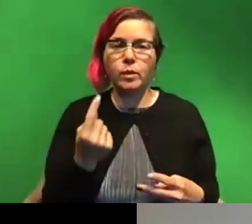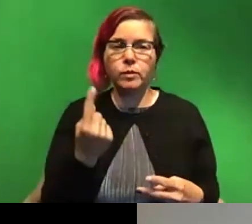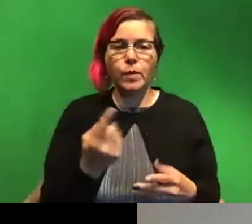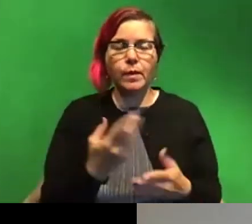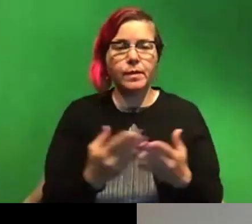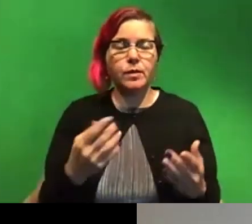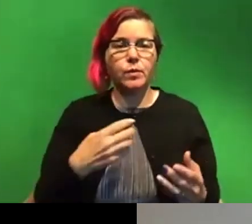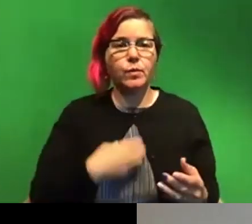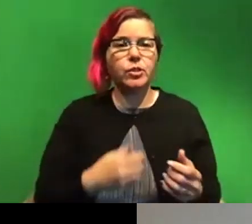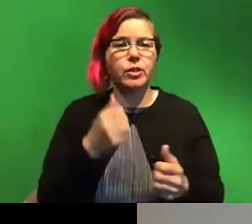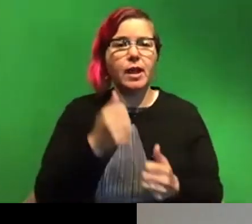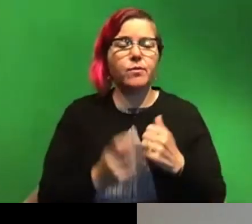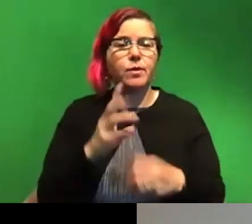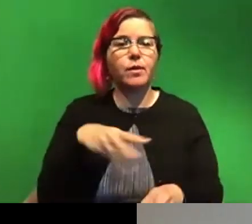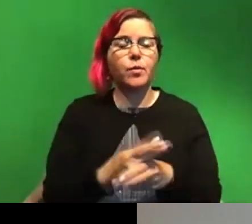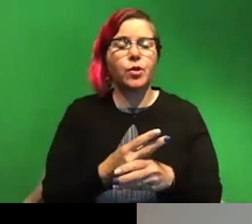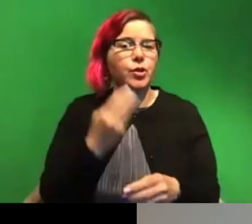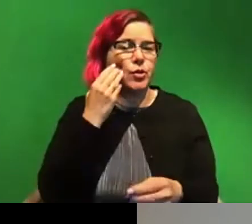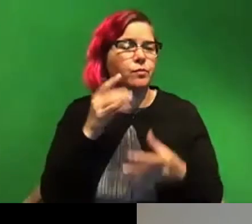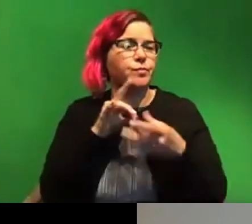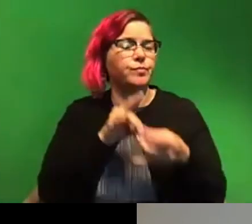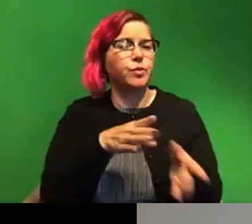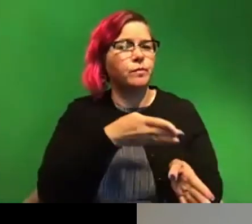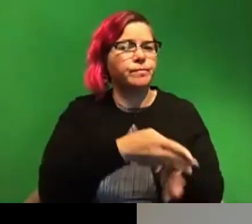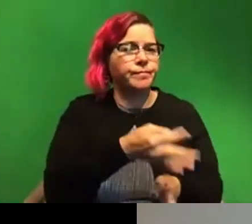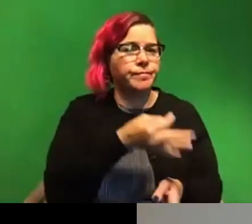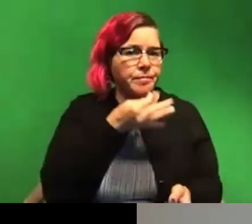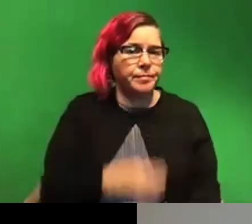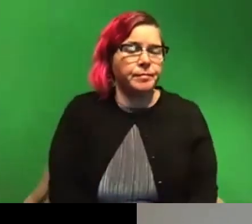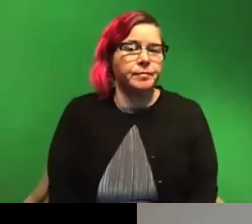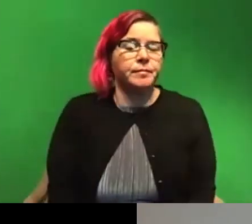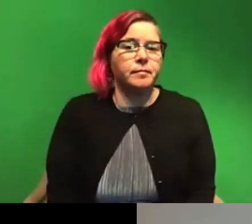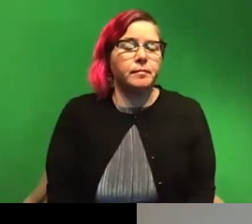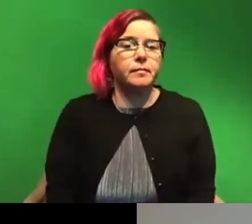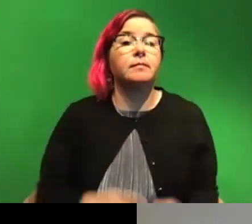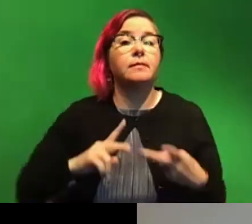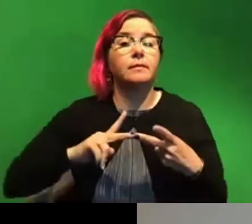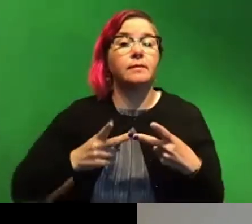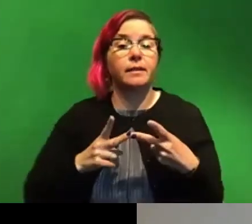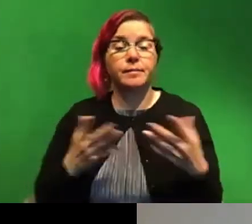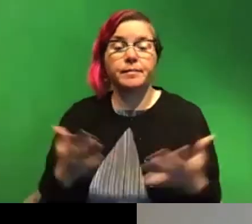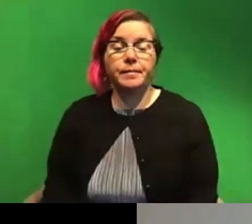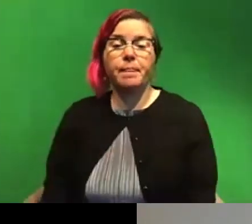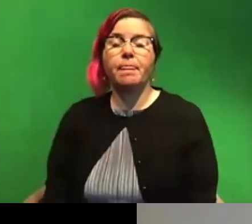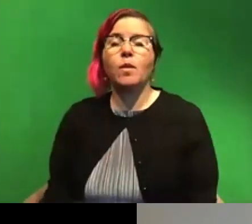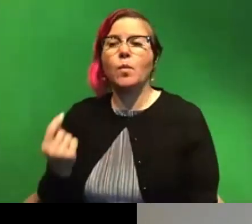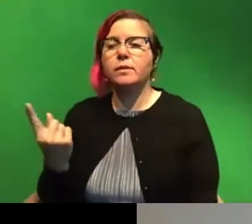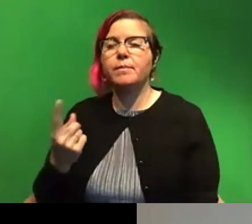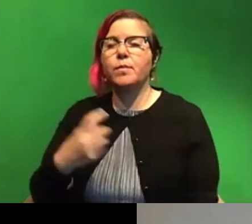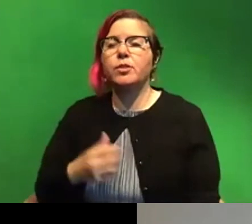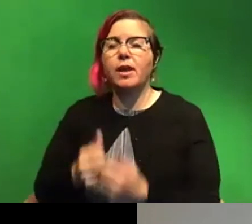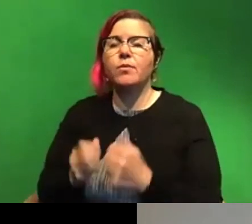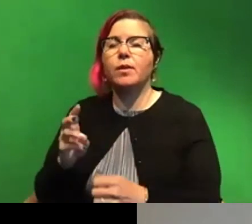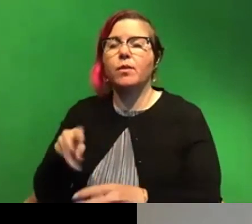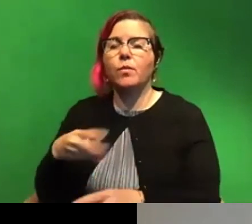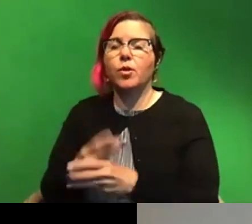you wish everybody in the world knew related to your area of expertise? And the second question is, what is something that you wish everybody in the